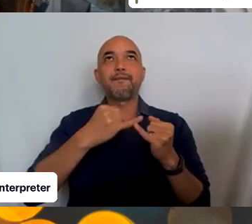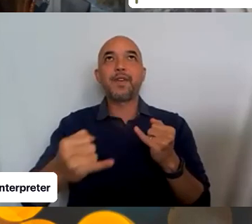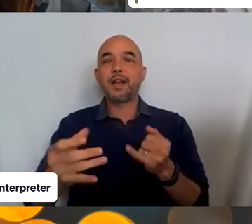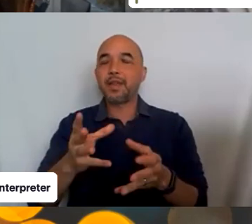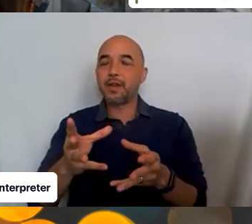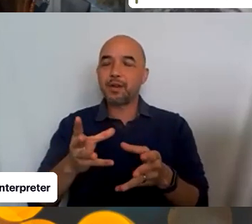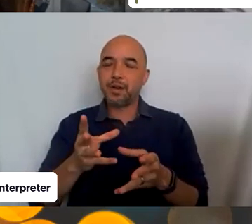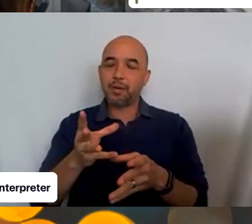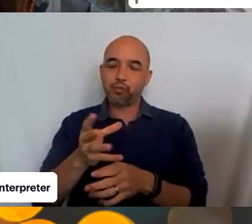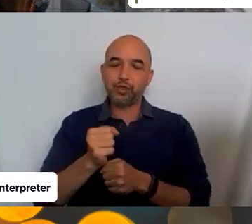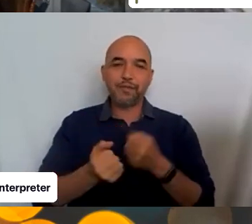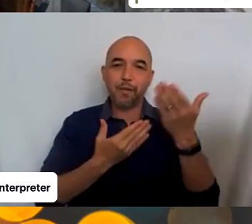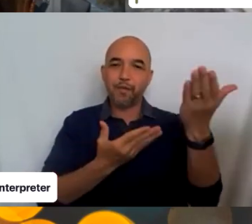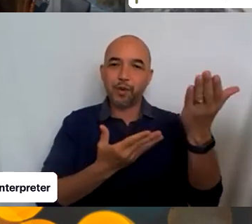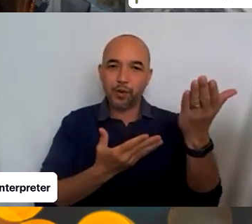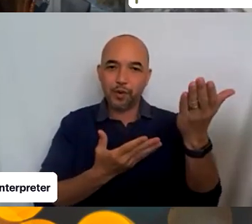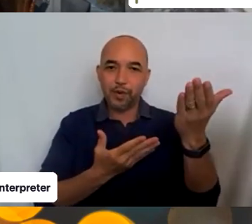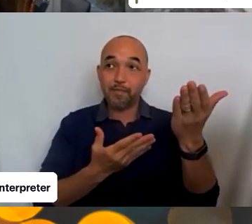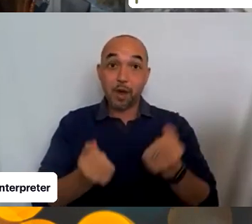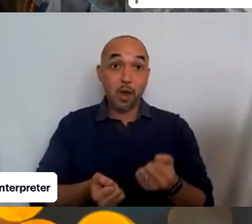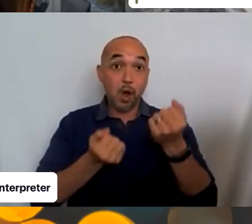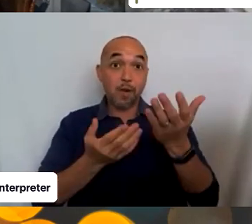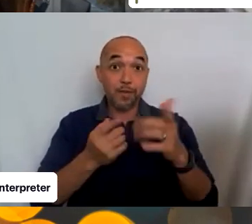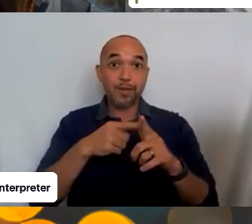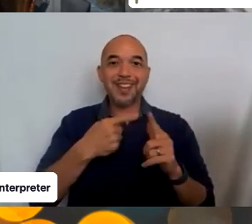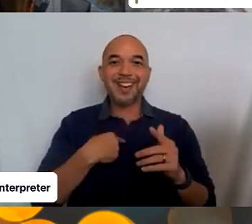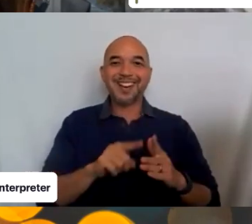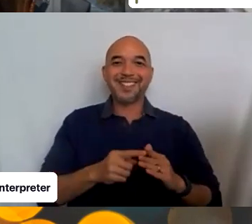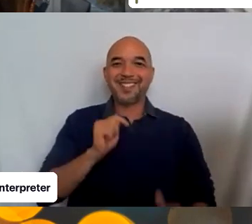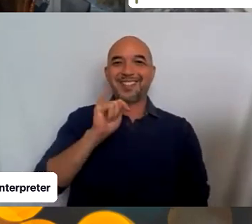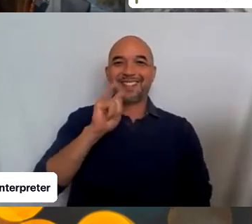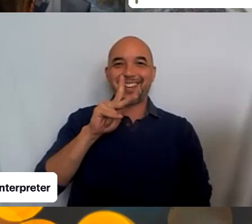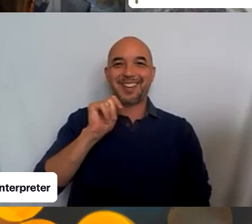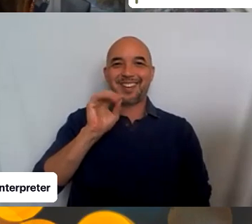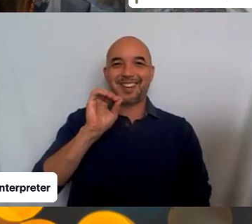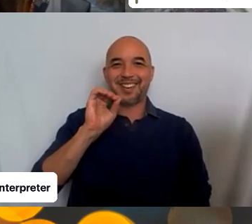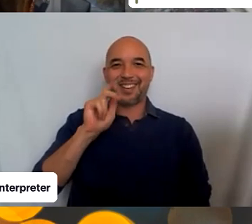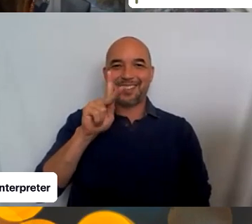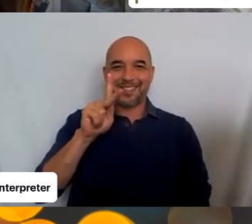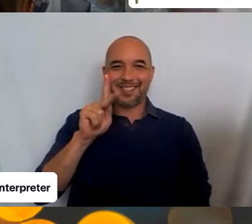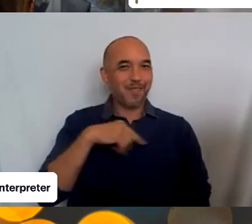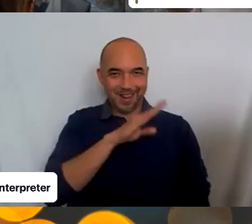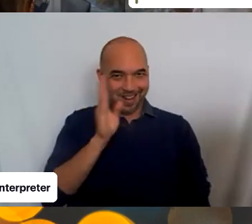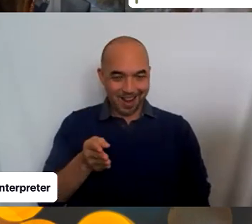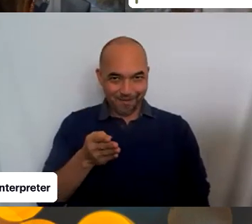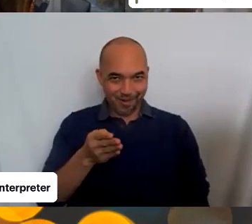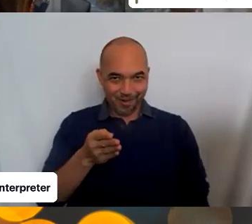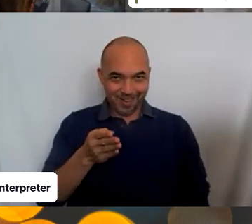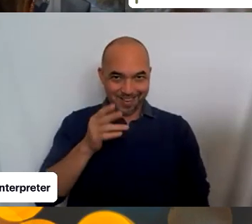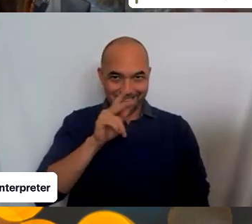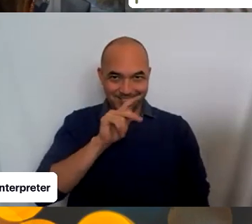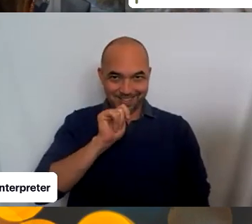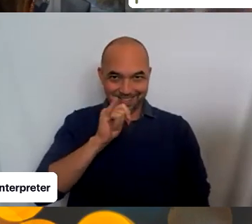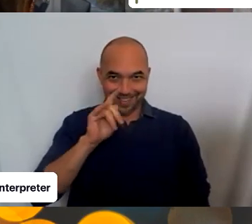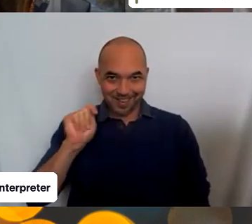got an offer, I started a TikTok, and had never been on TikTok before, and started, pitching my book. And that